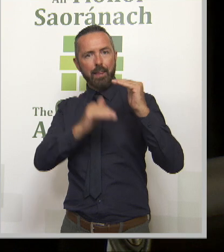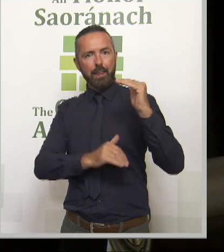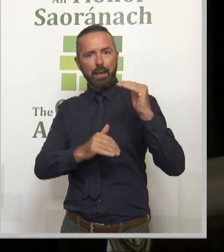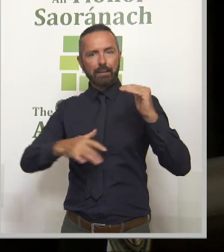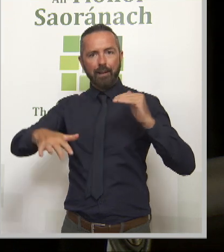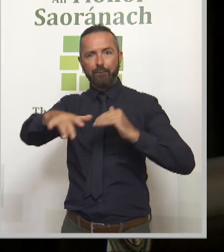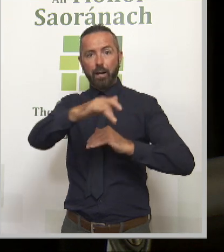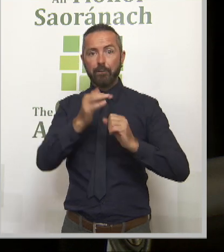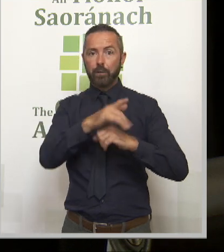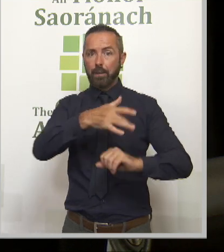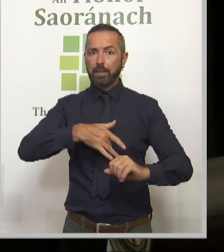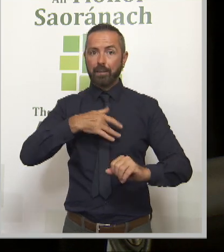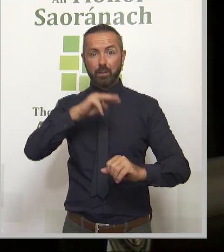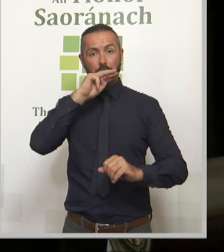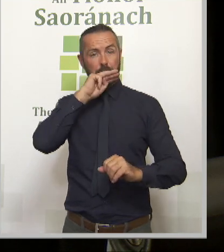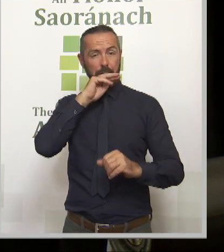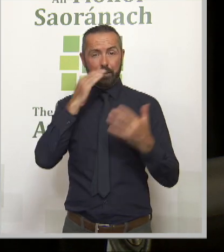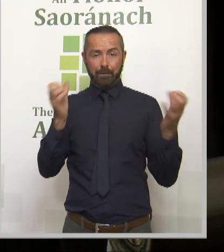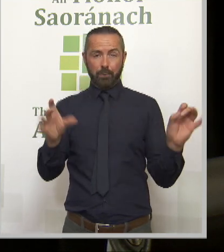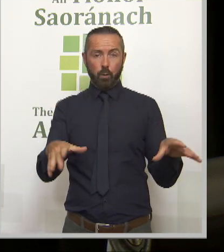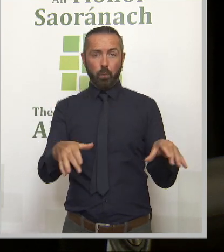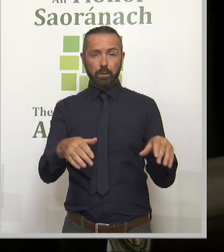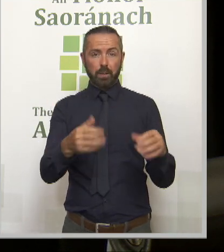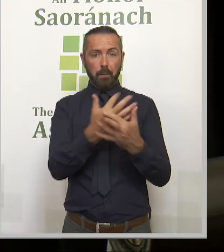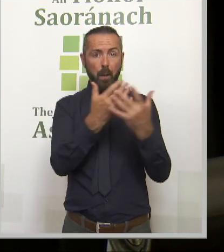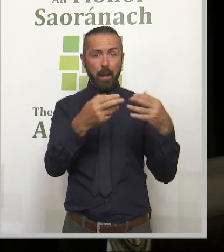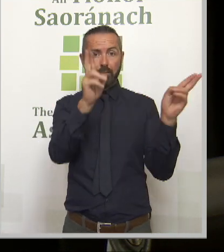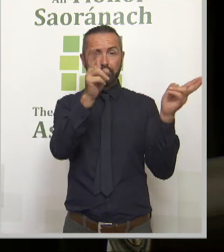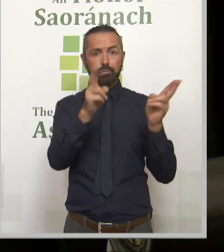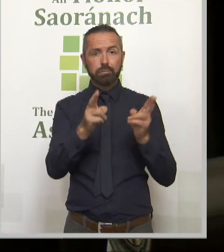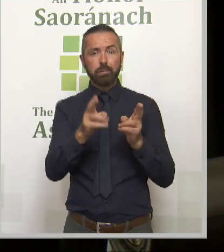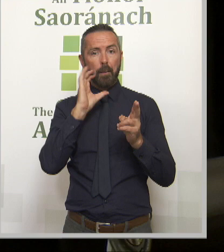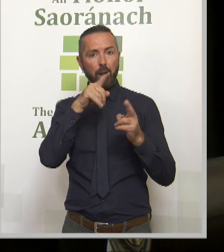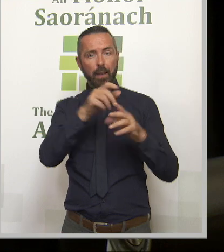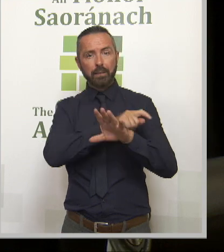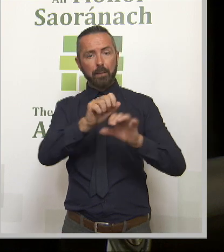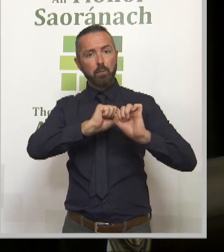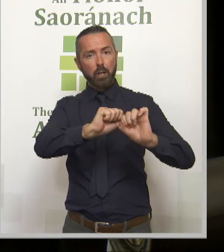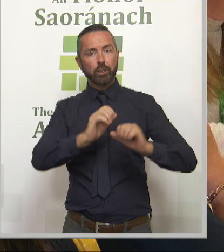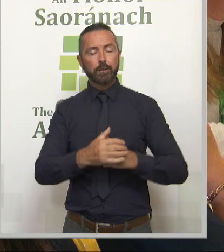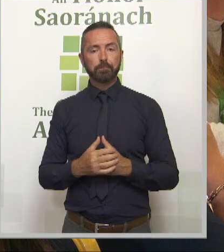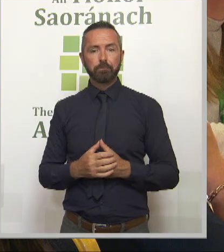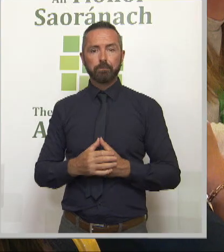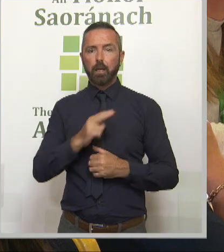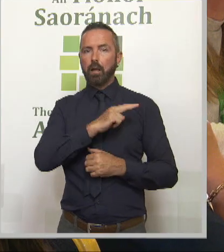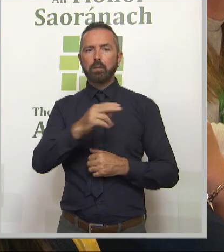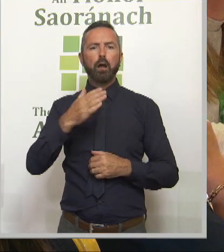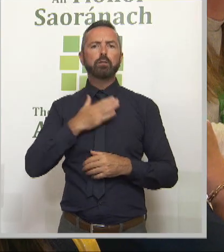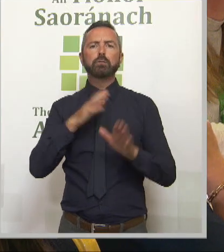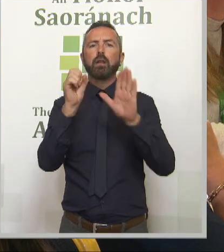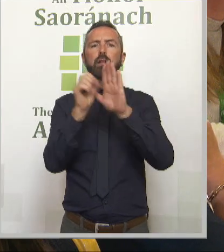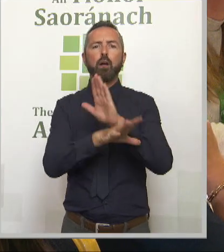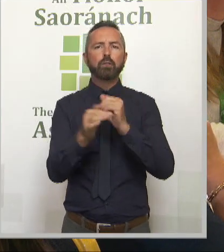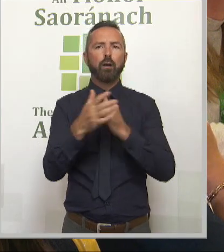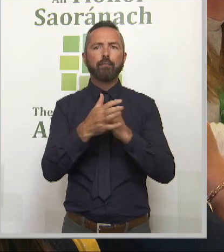in, which inevitably means that the population will shrink under that kind of pressure. And in fact, it's not just the outright loss